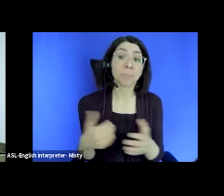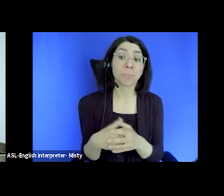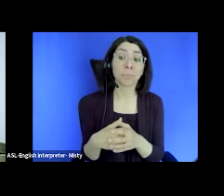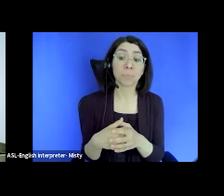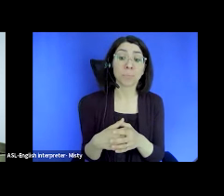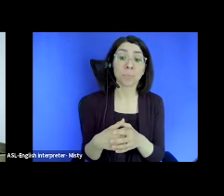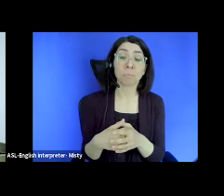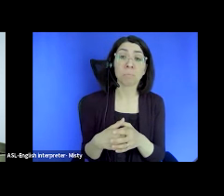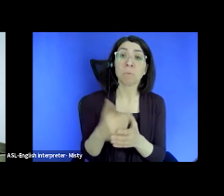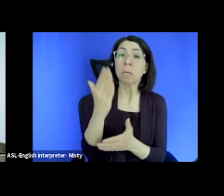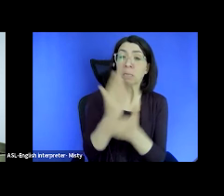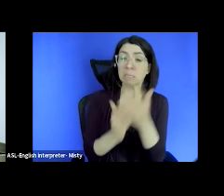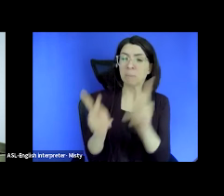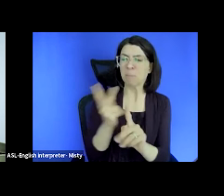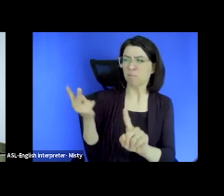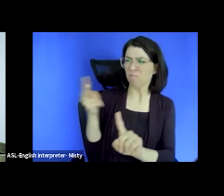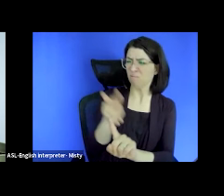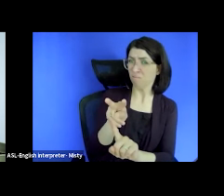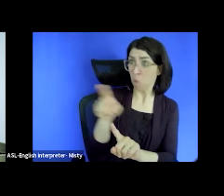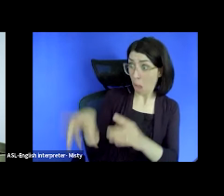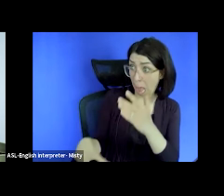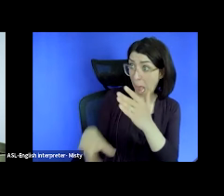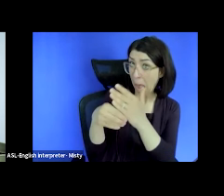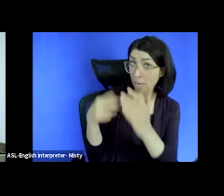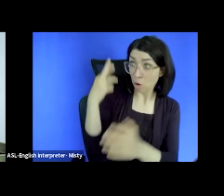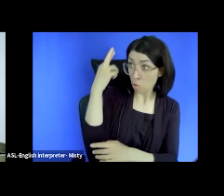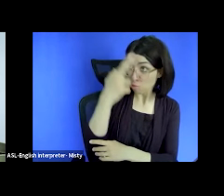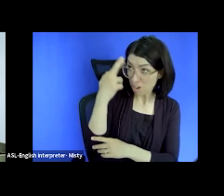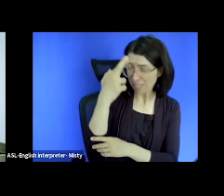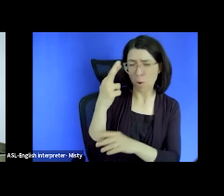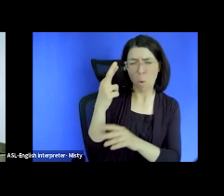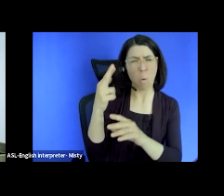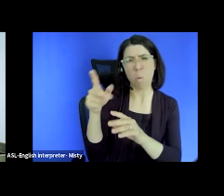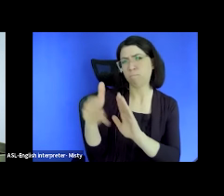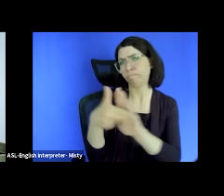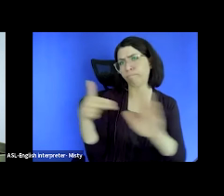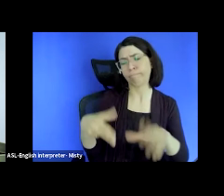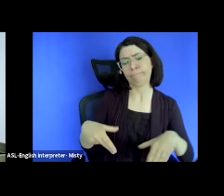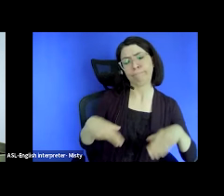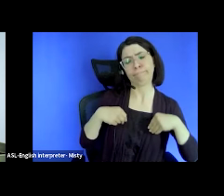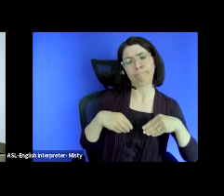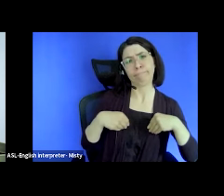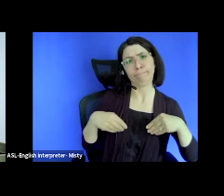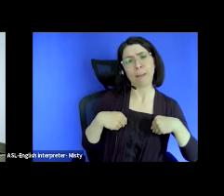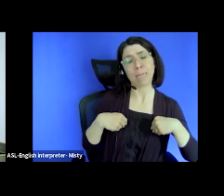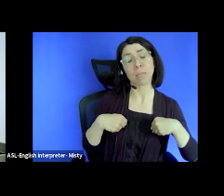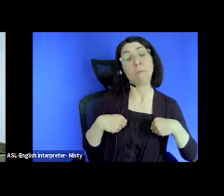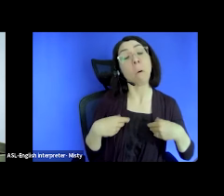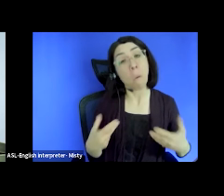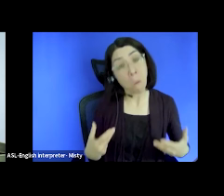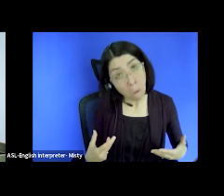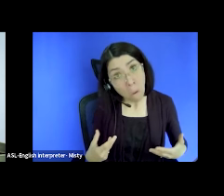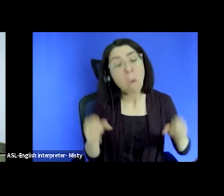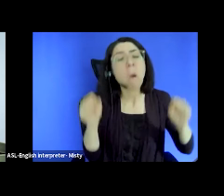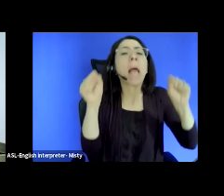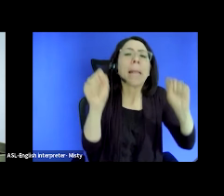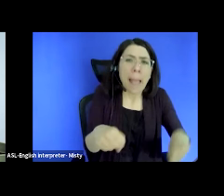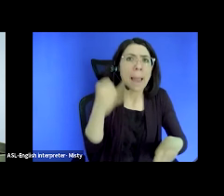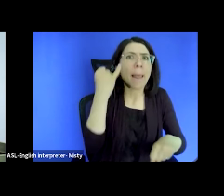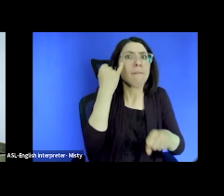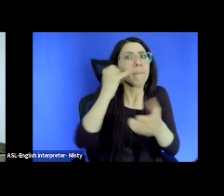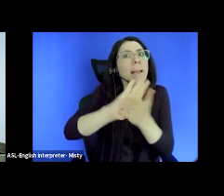explanation around an action or a need is actually can become quite passive if we start to over explain